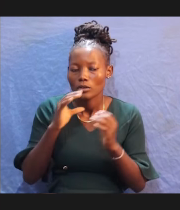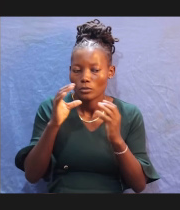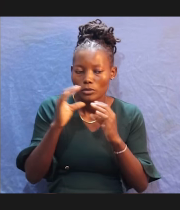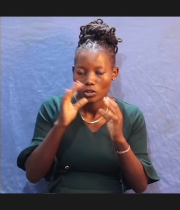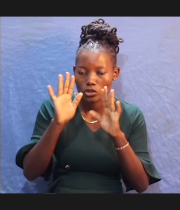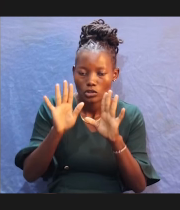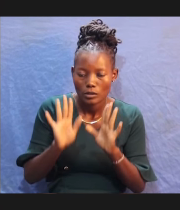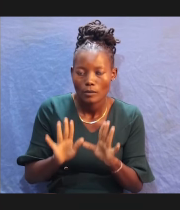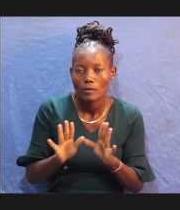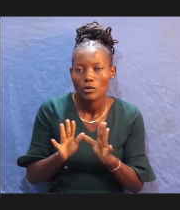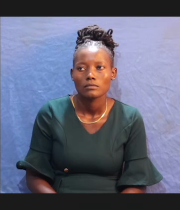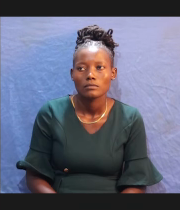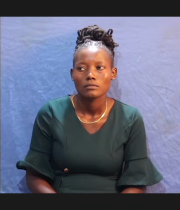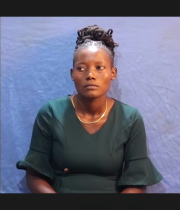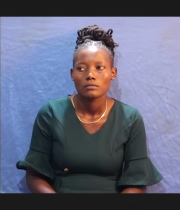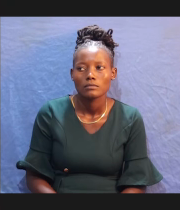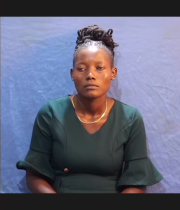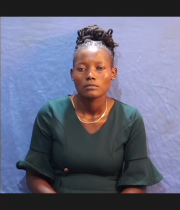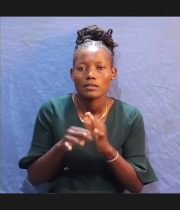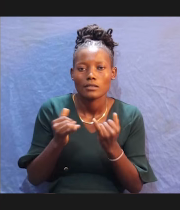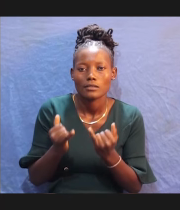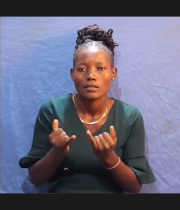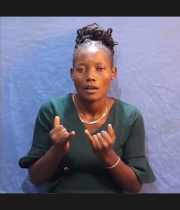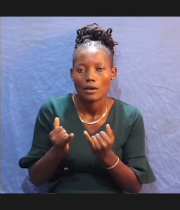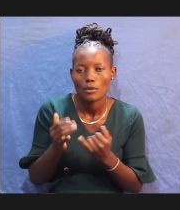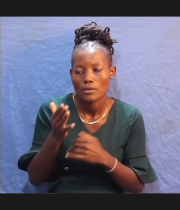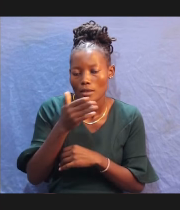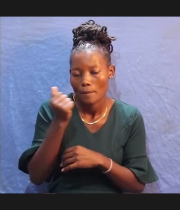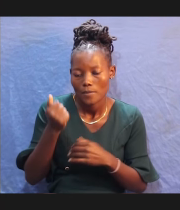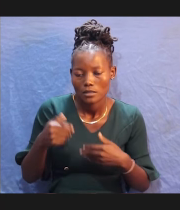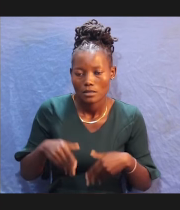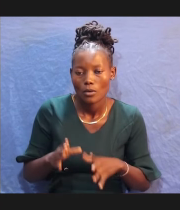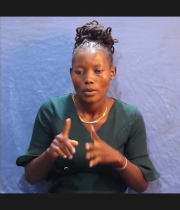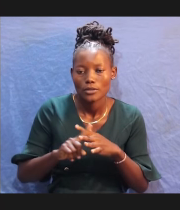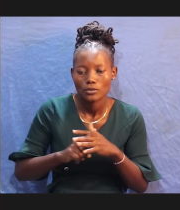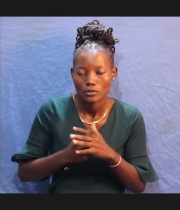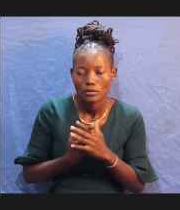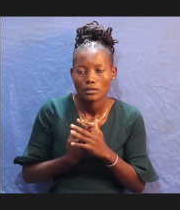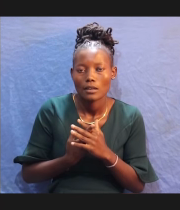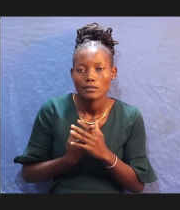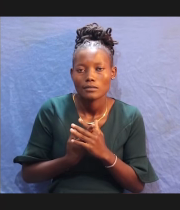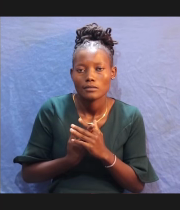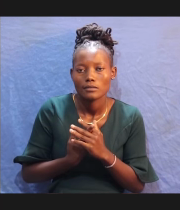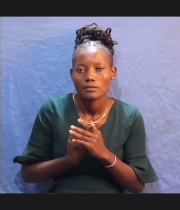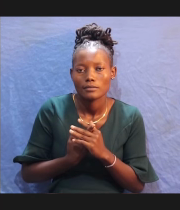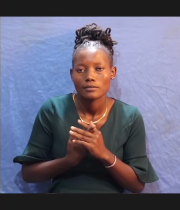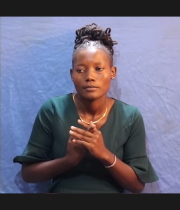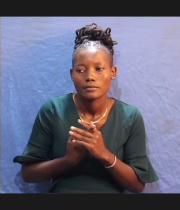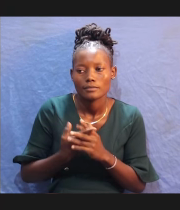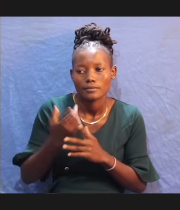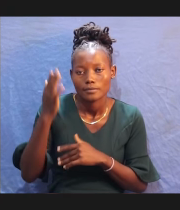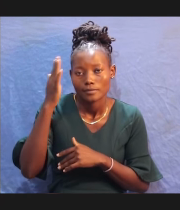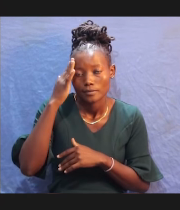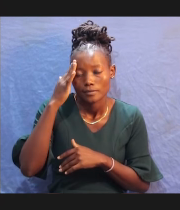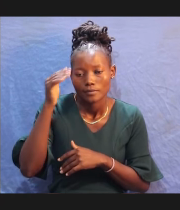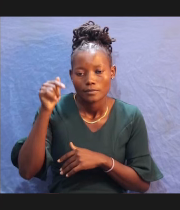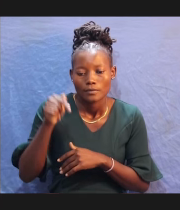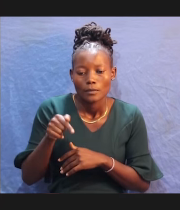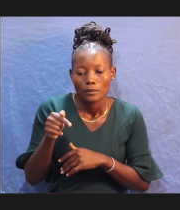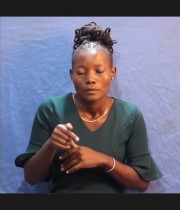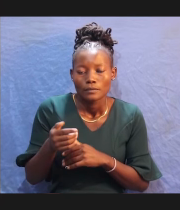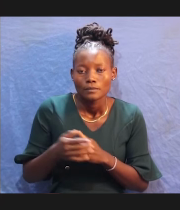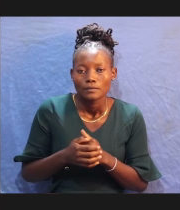of communication there are. So the better way to start is with the novice and